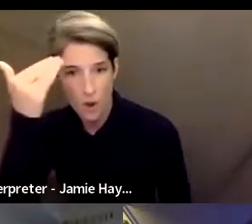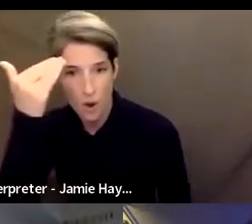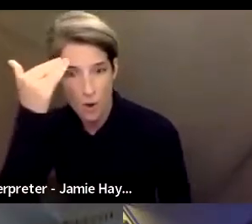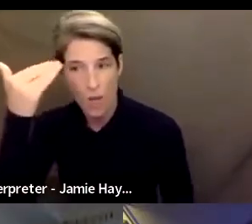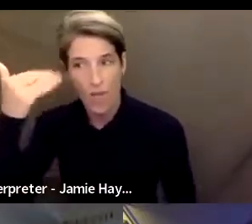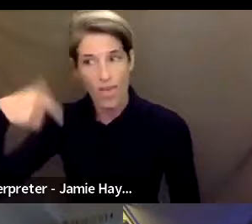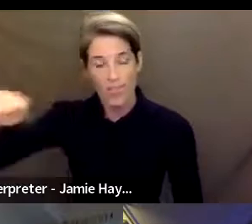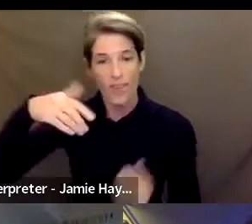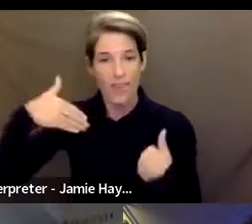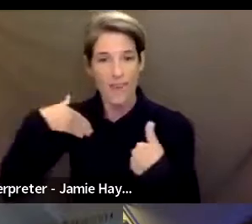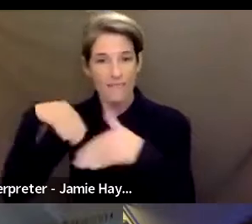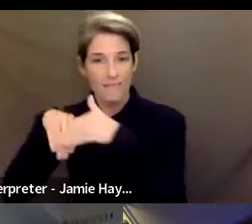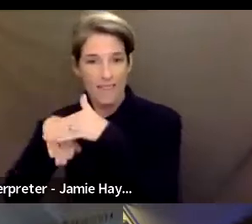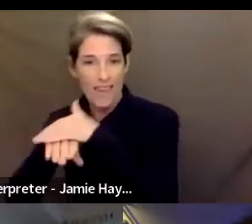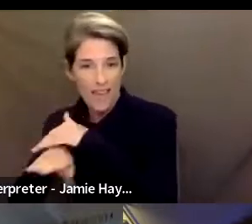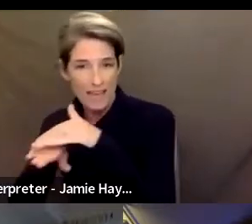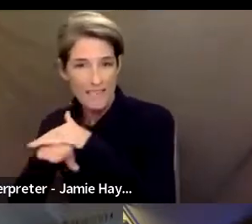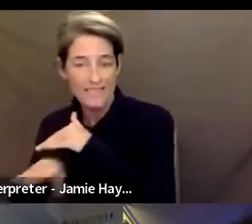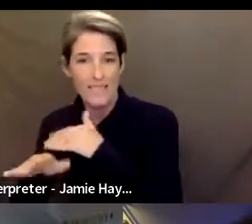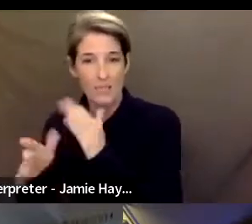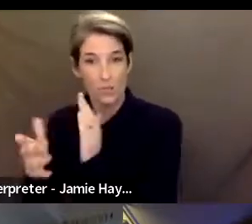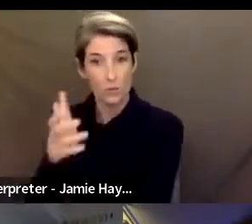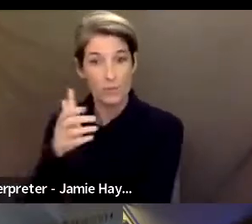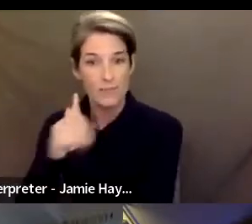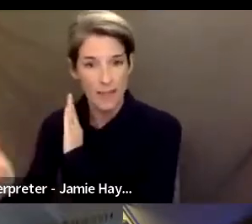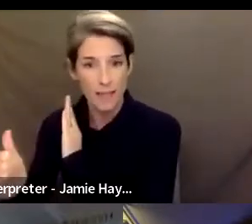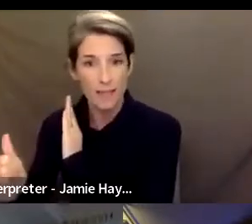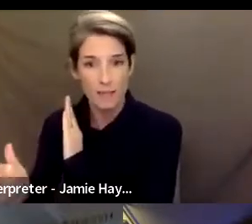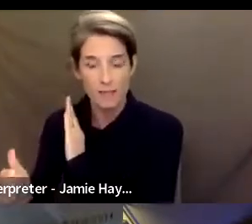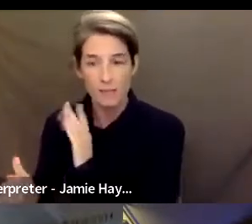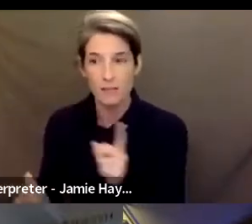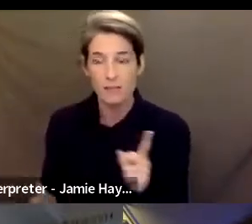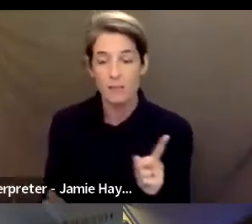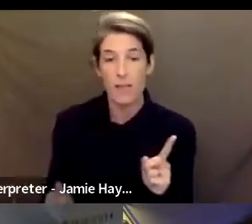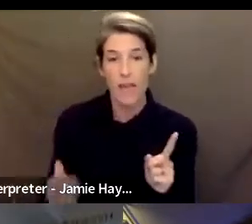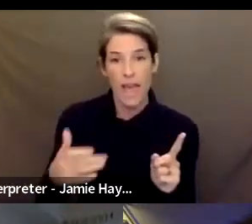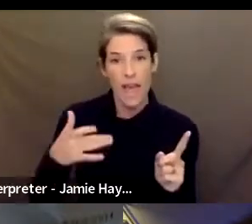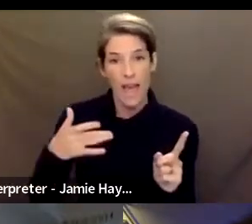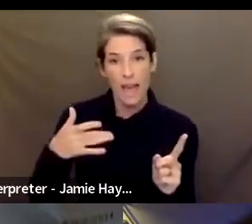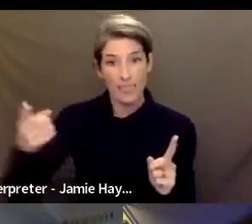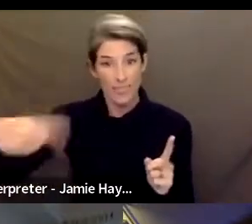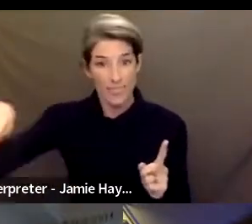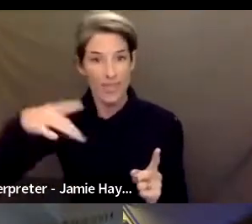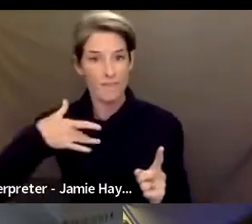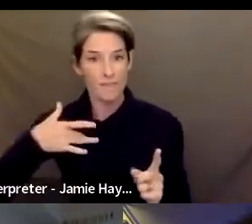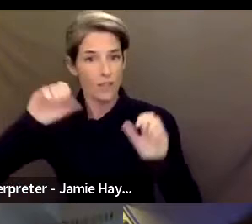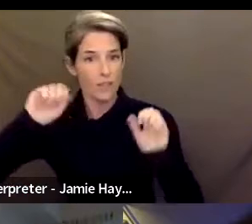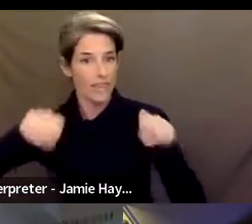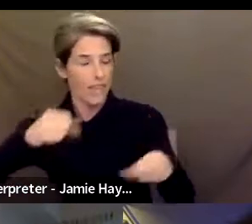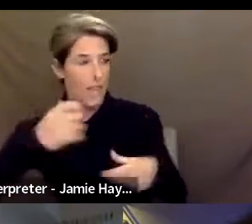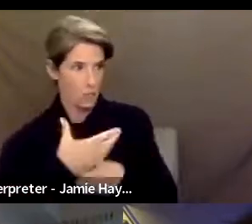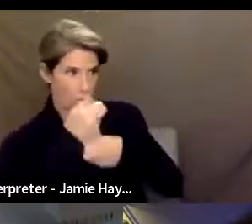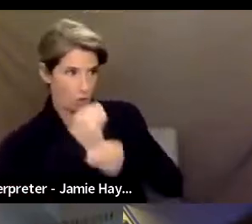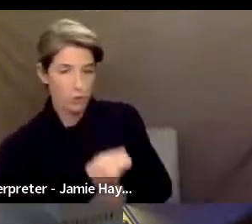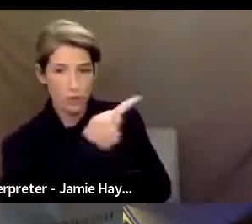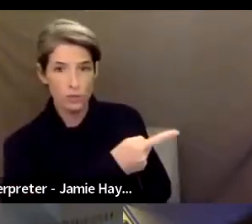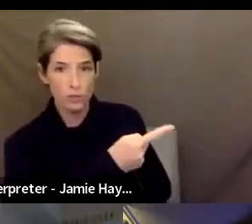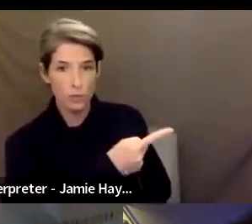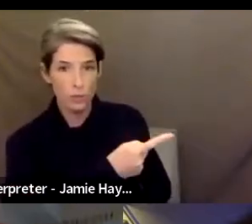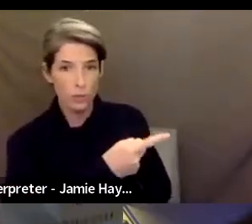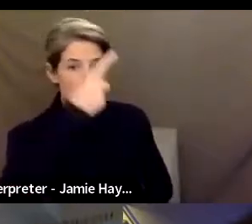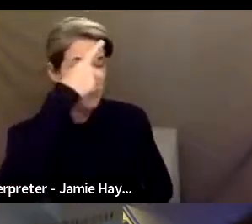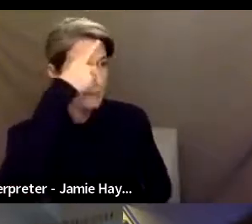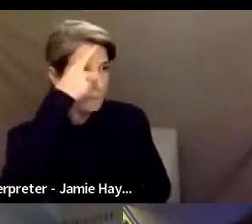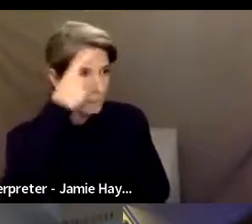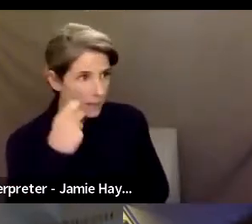you have proven that this is actually important to you. That you are doing this because you believe the best Tiresias is going to